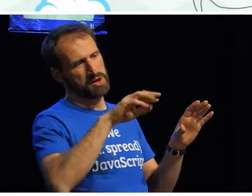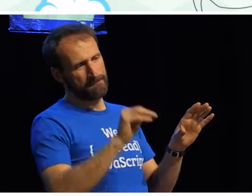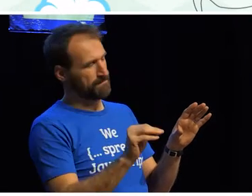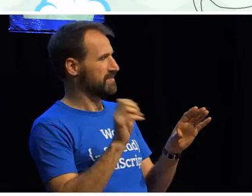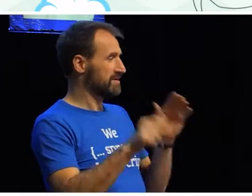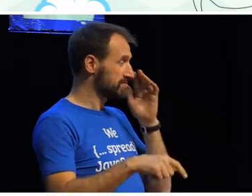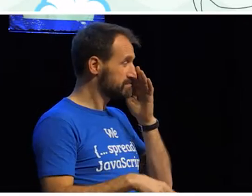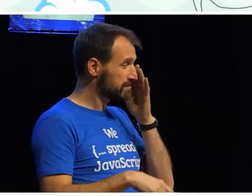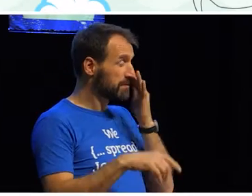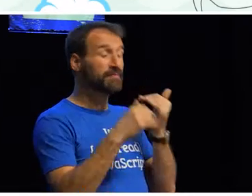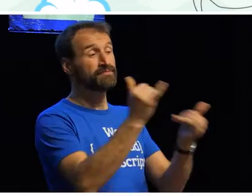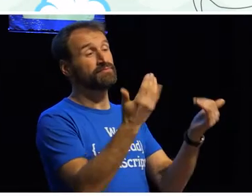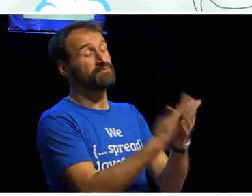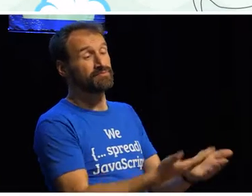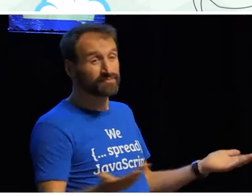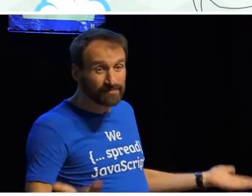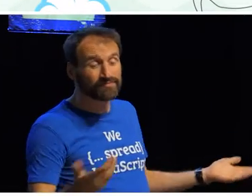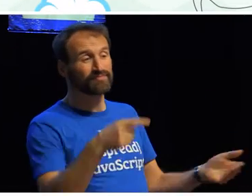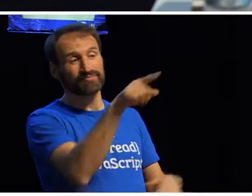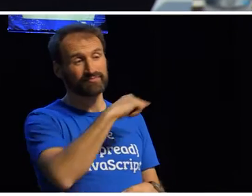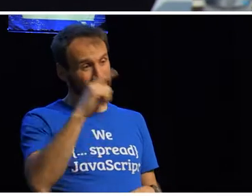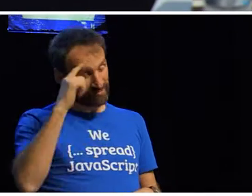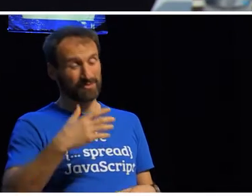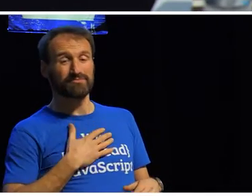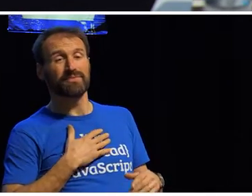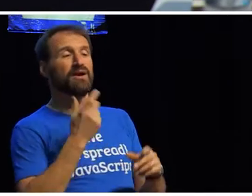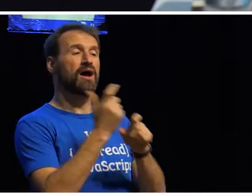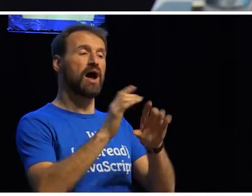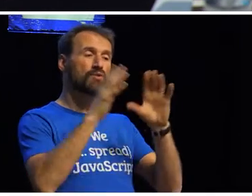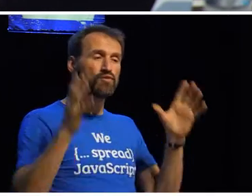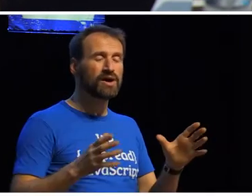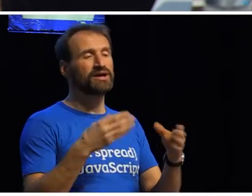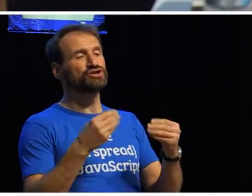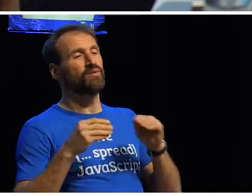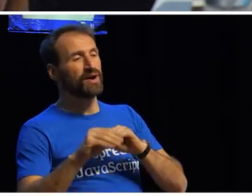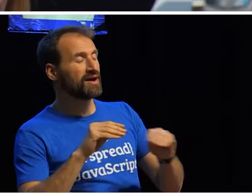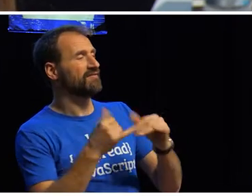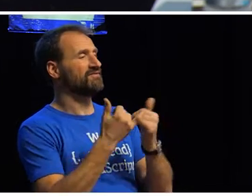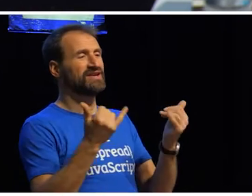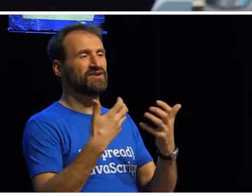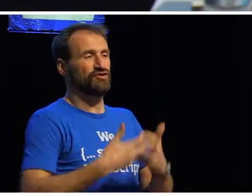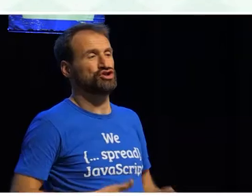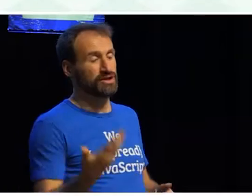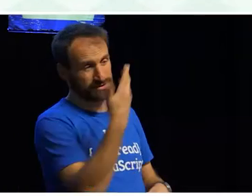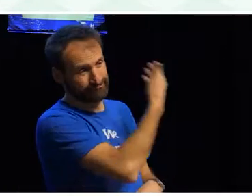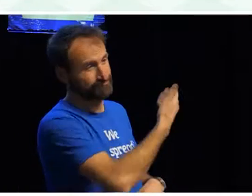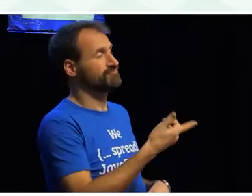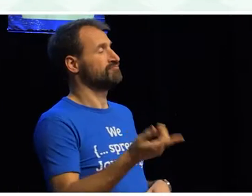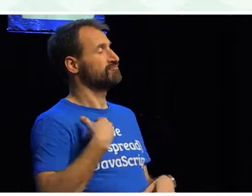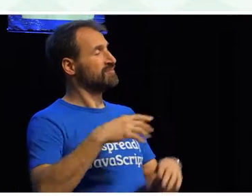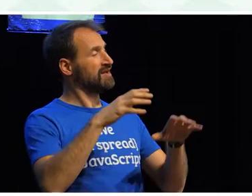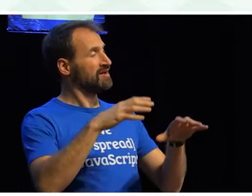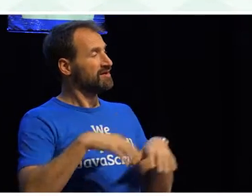So again, this is how you know my hardware software works. And the software tech stack I've used is Johnny 5 first,